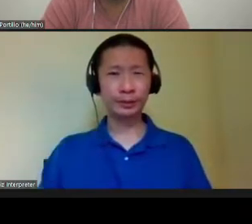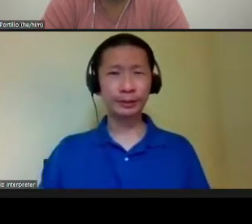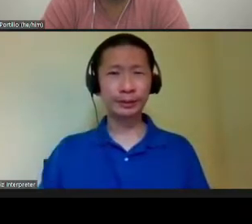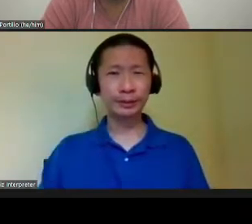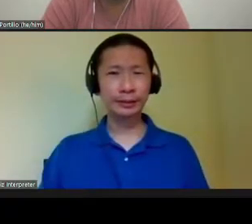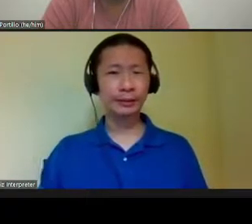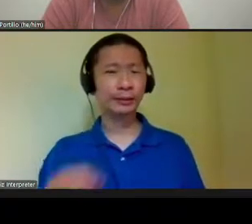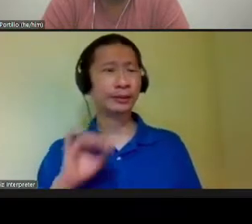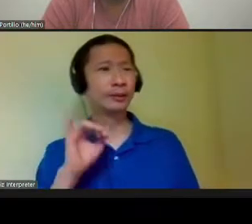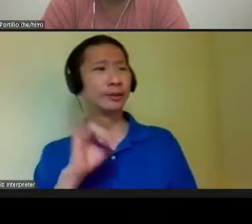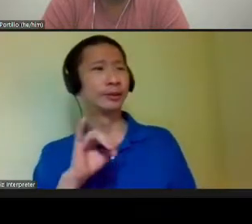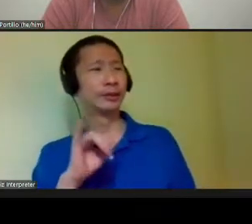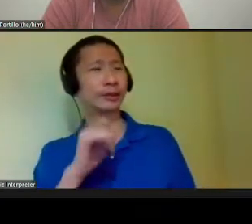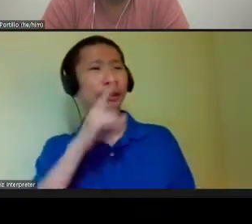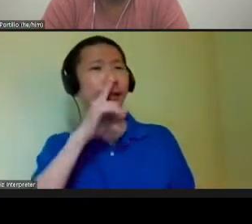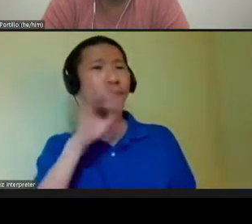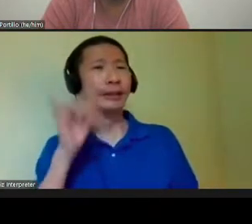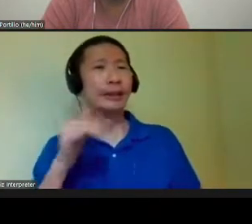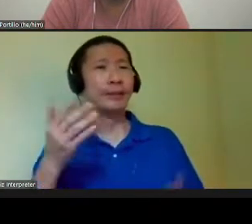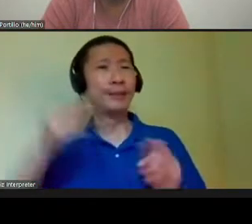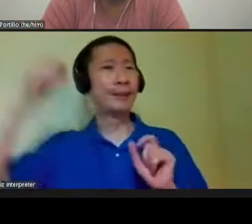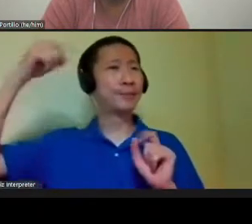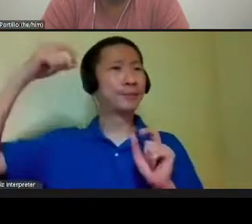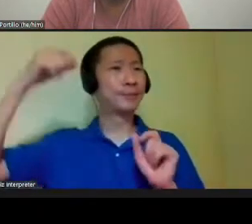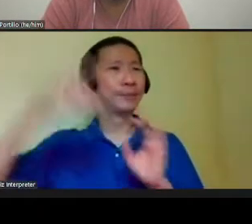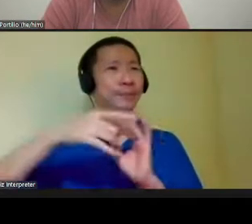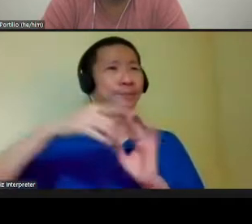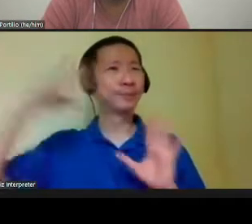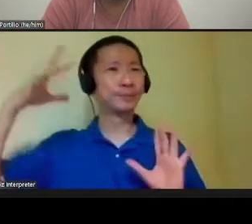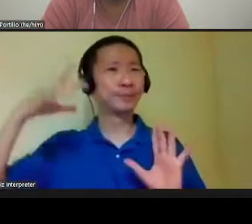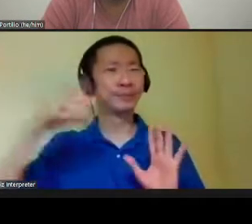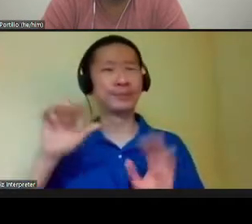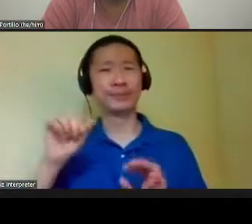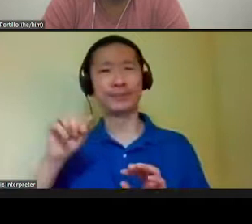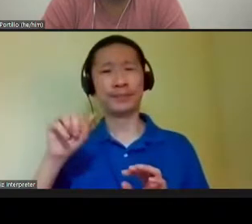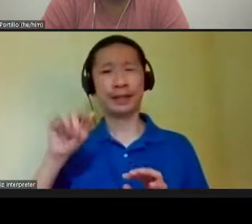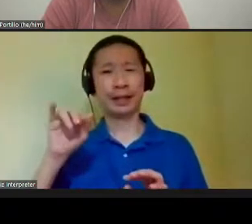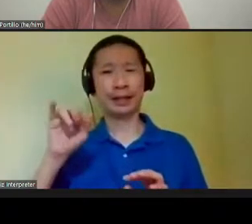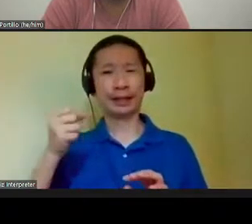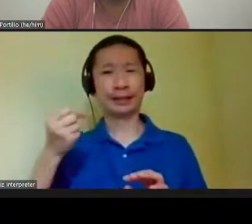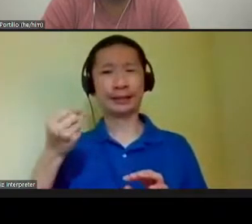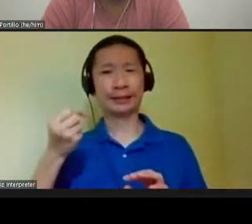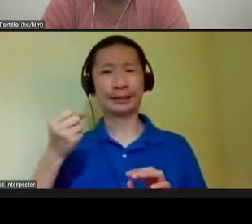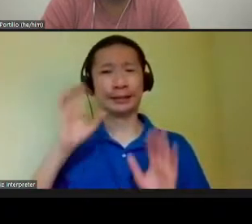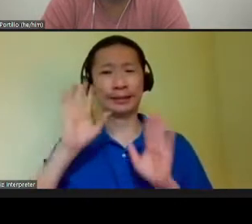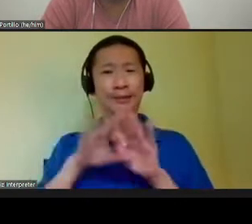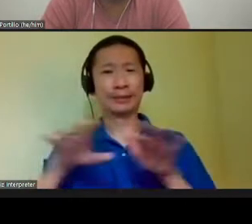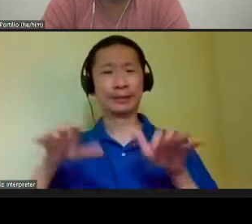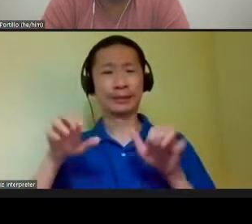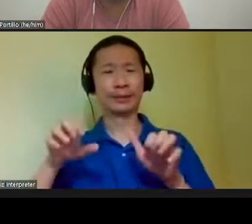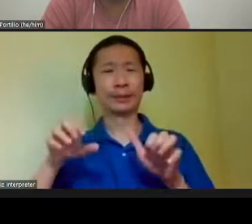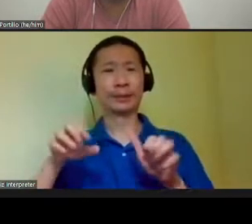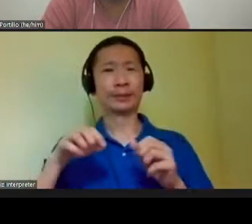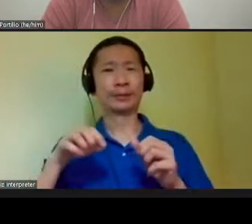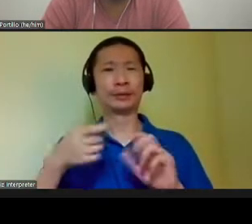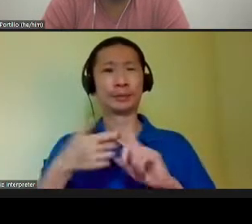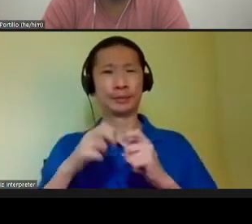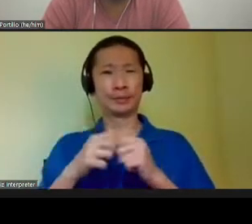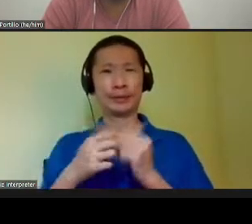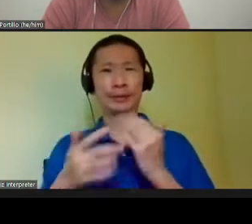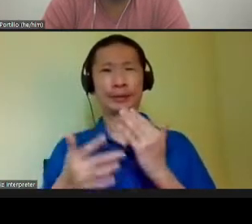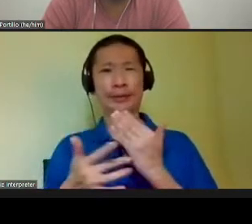no, looks like we might have lost Alexis. The issues with